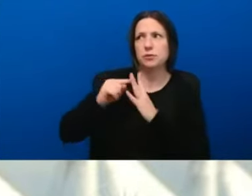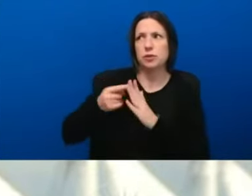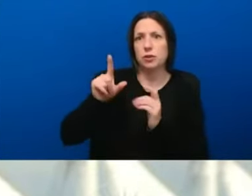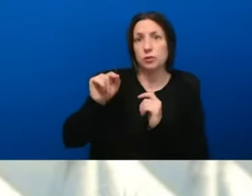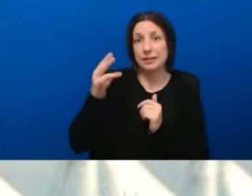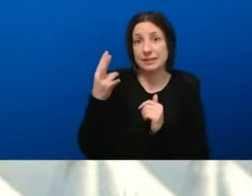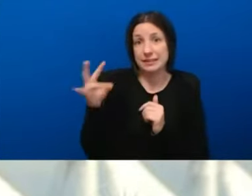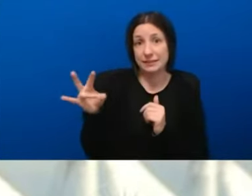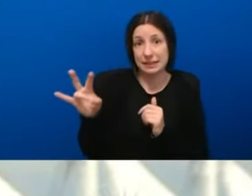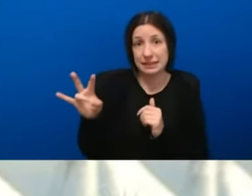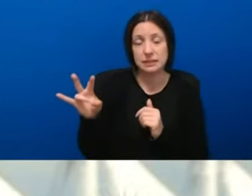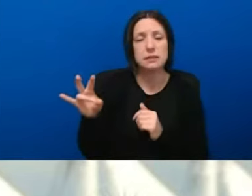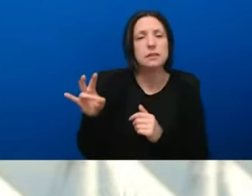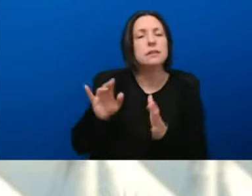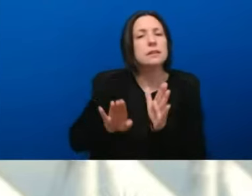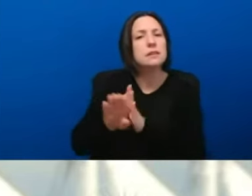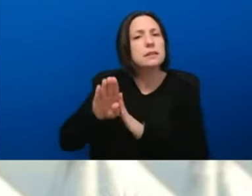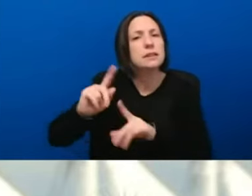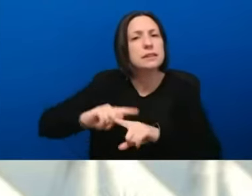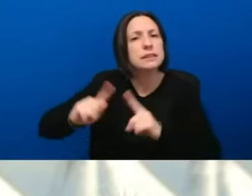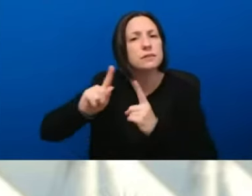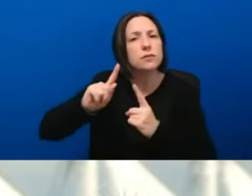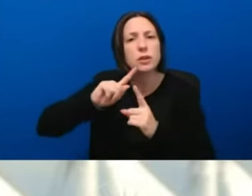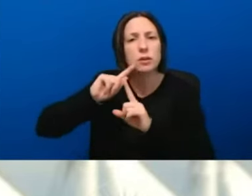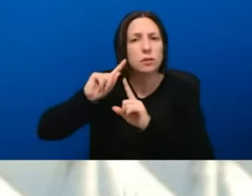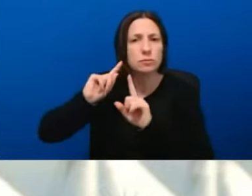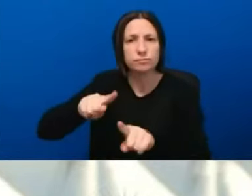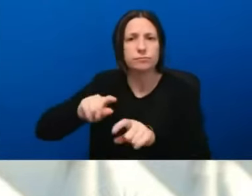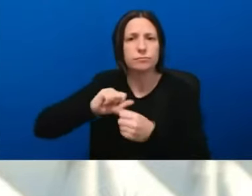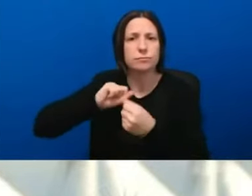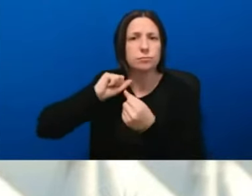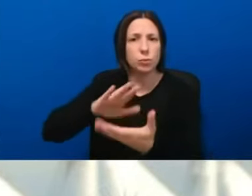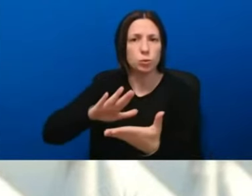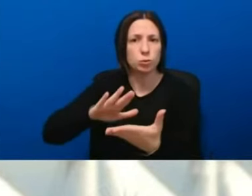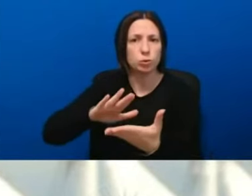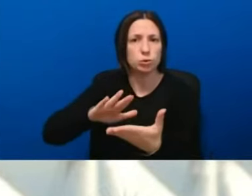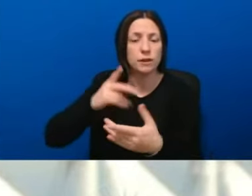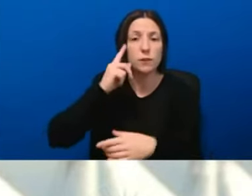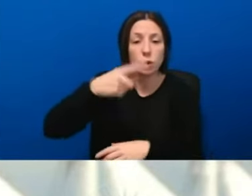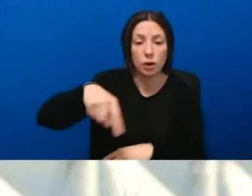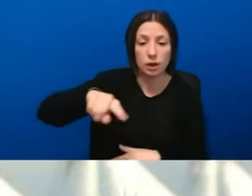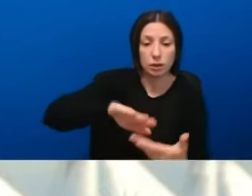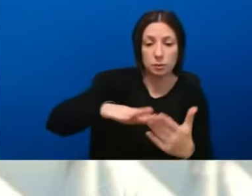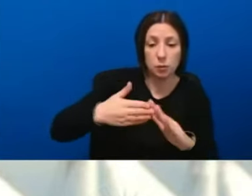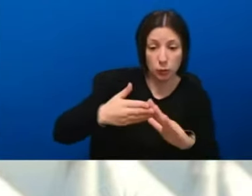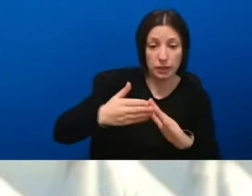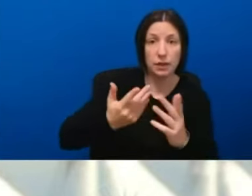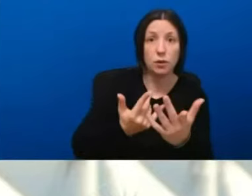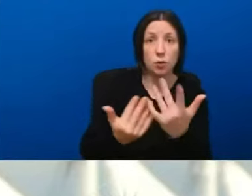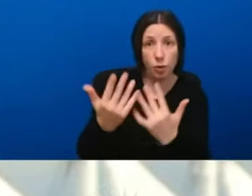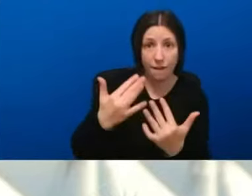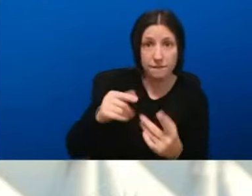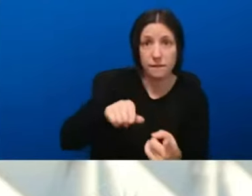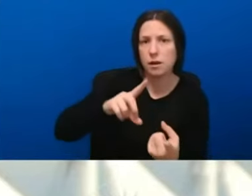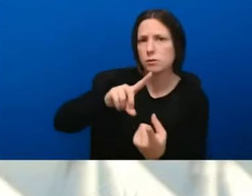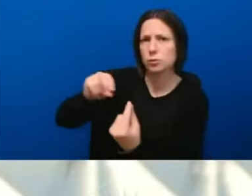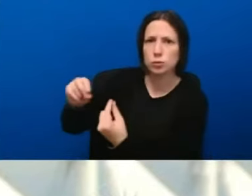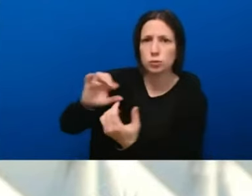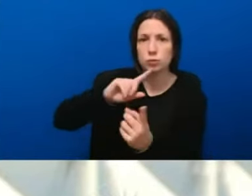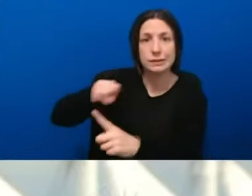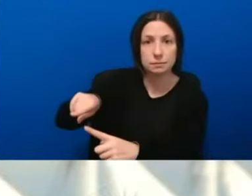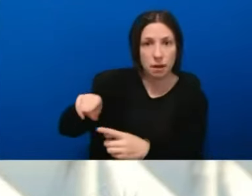beginning in 2017, is a different approach to community response to wildfires.